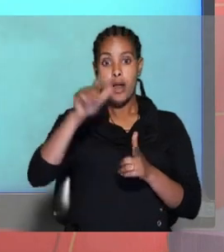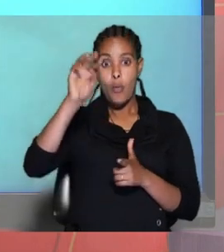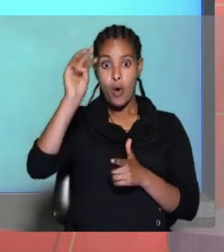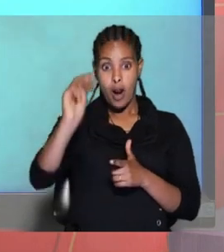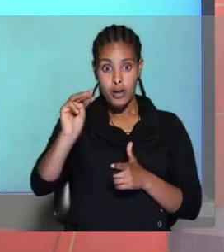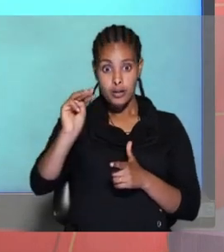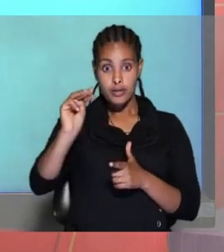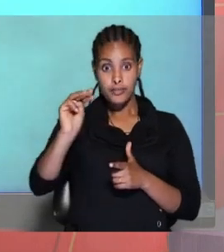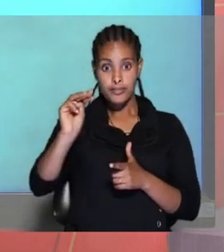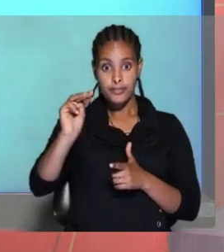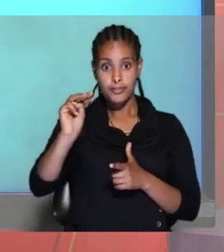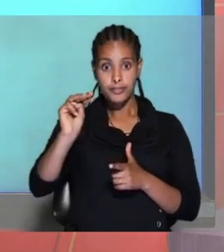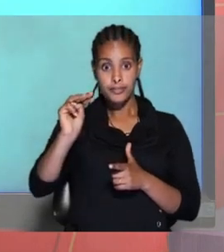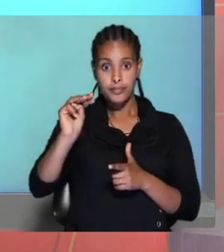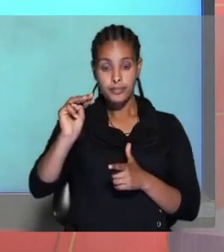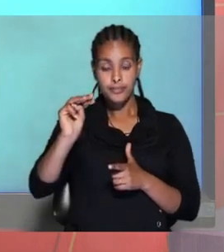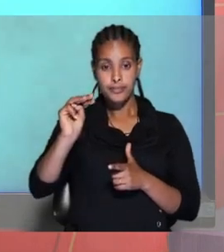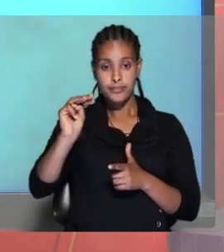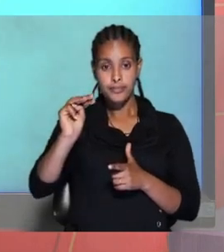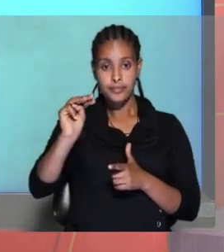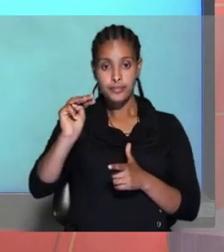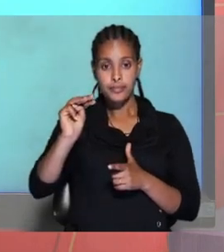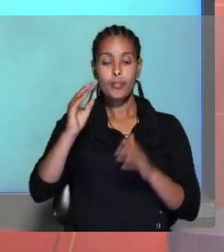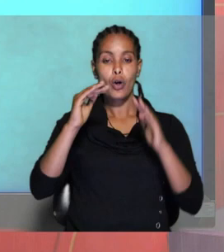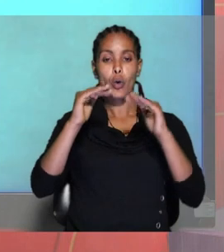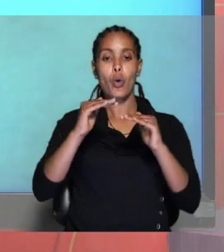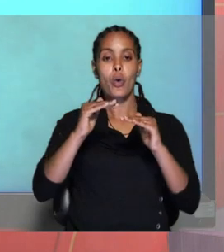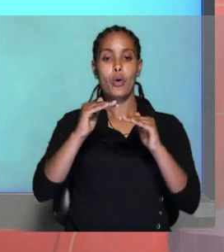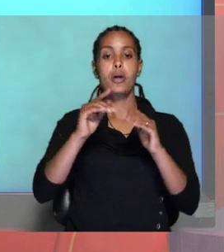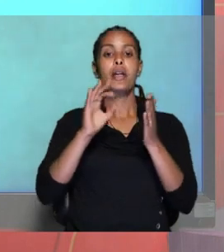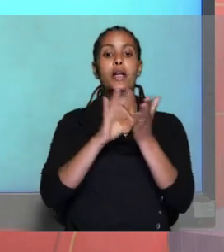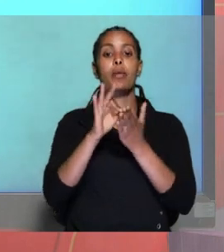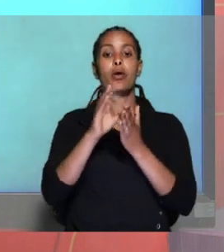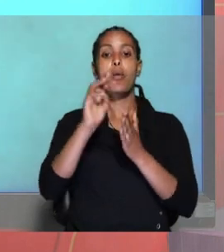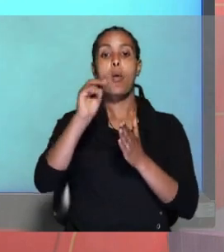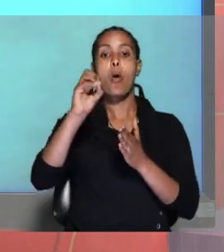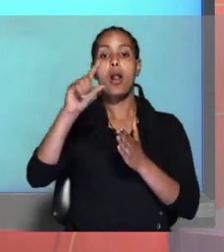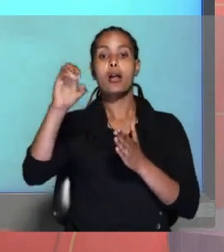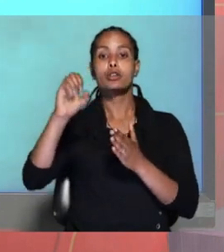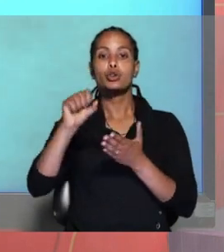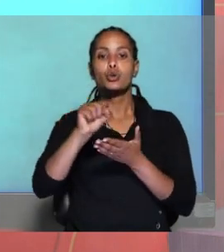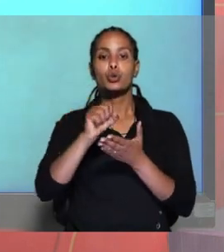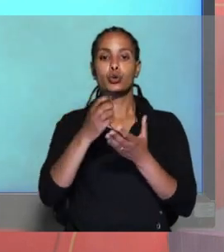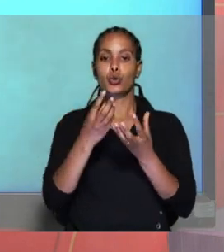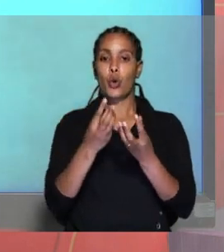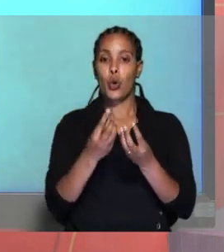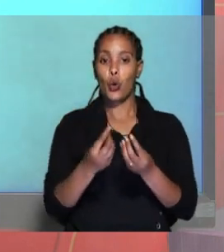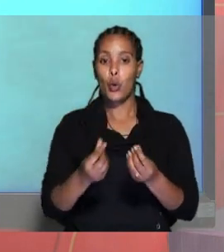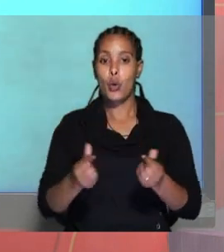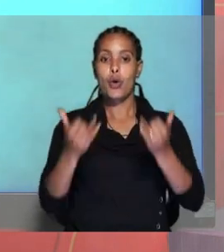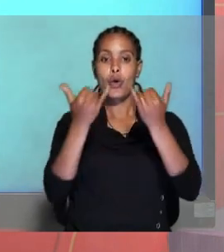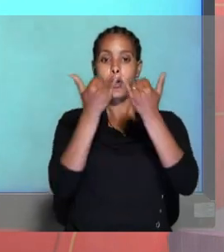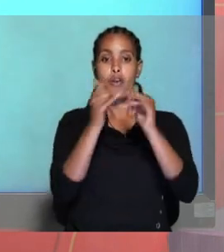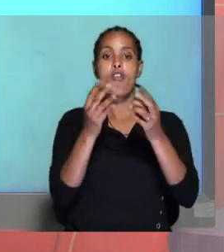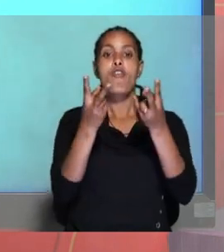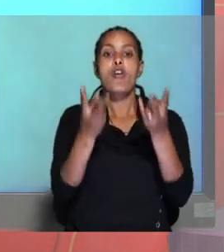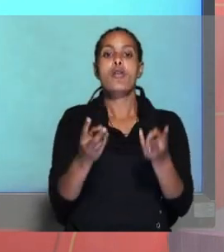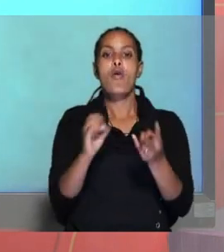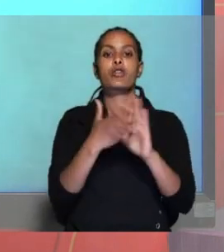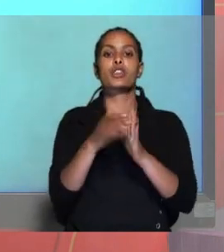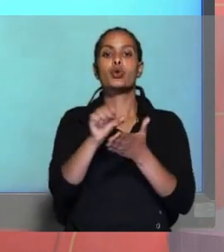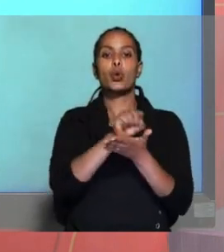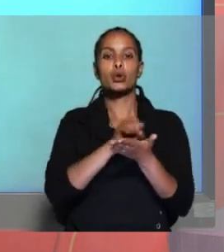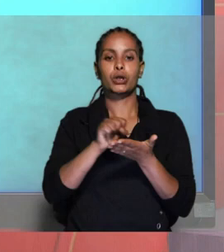Molarity, capital M, molarity of the solution equal number of mole of solute divided by volume of the